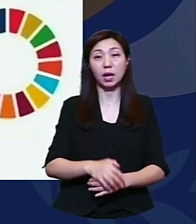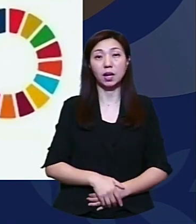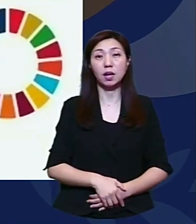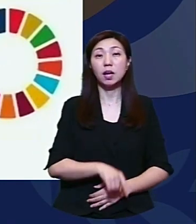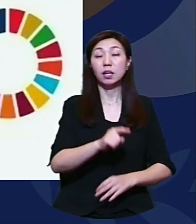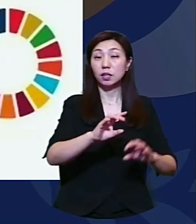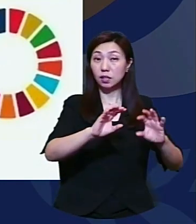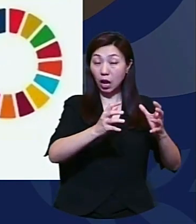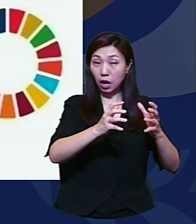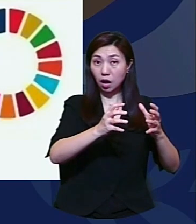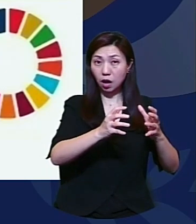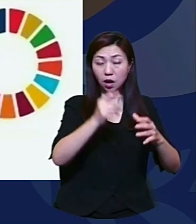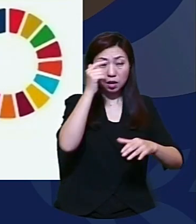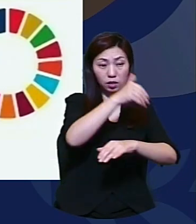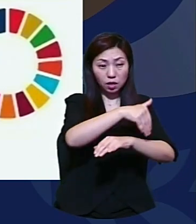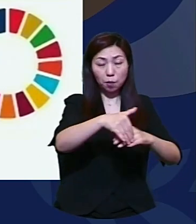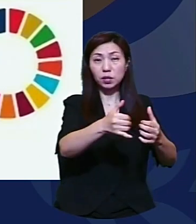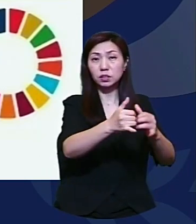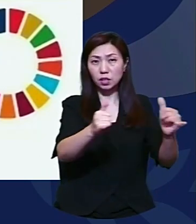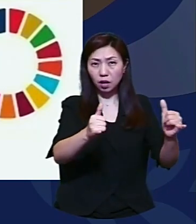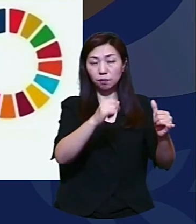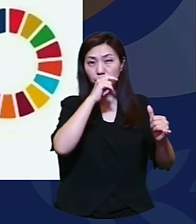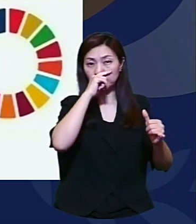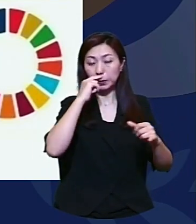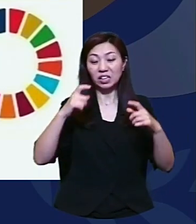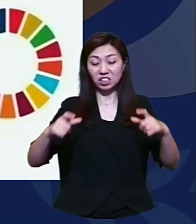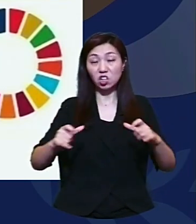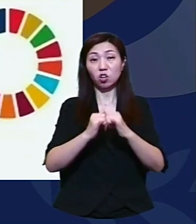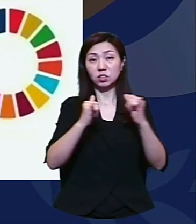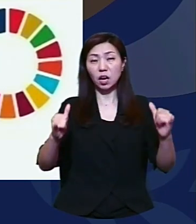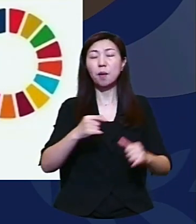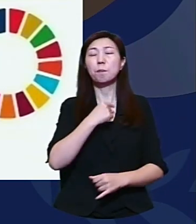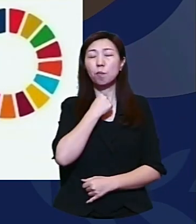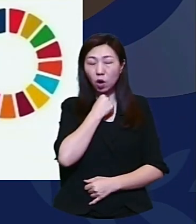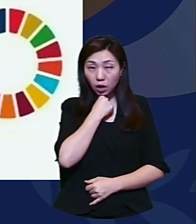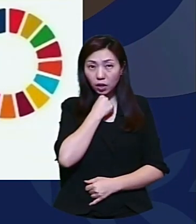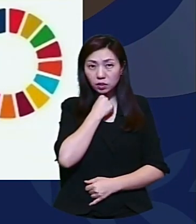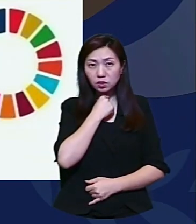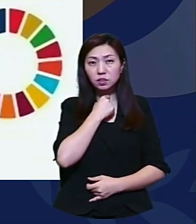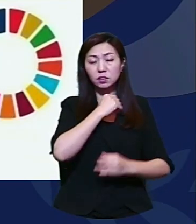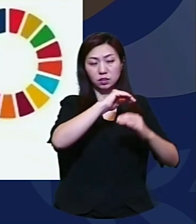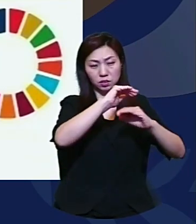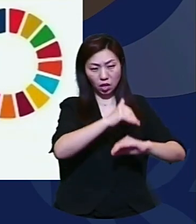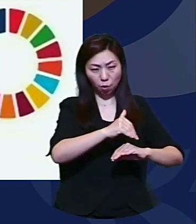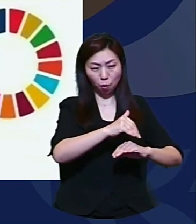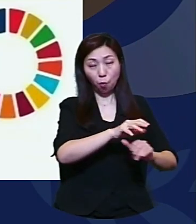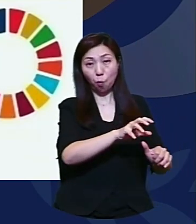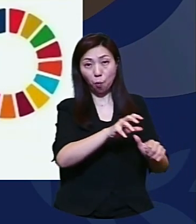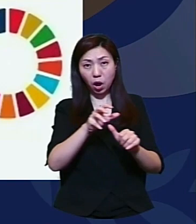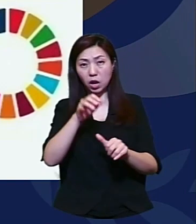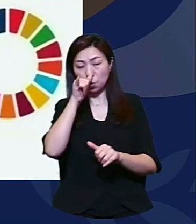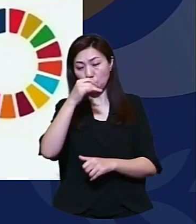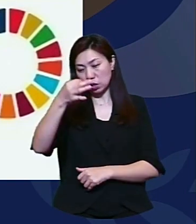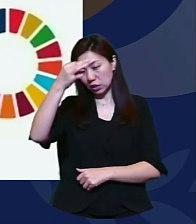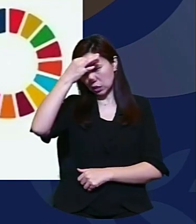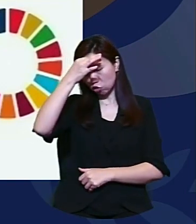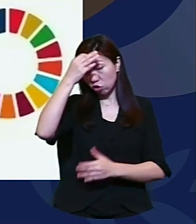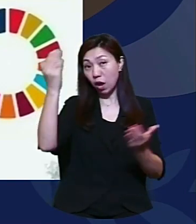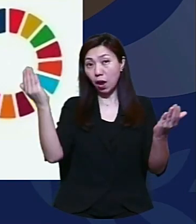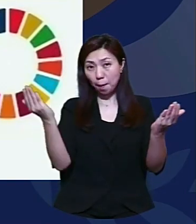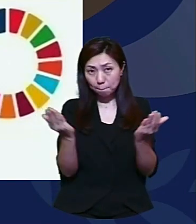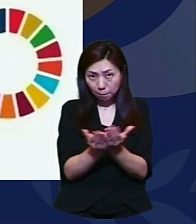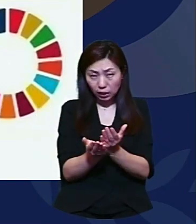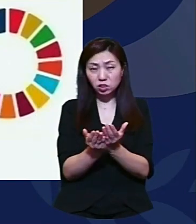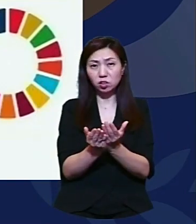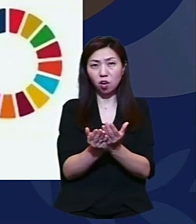and applications that were developed by and adapted to the local needs and the skills of the local people. This model is